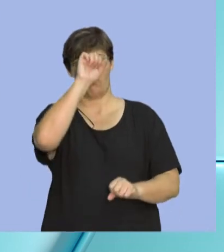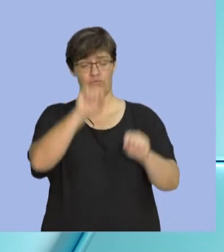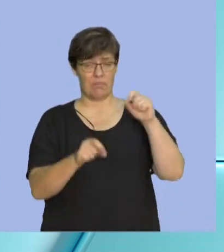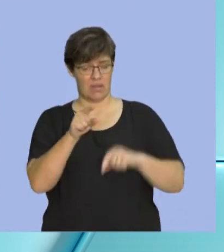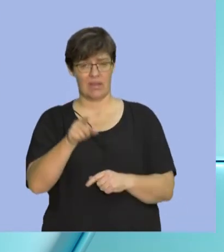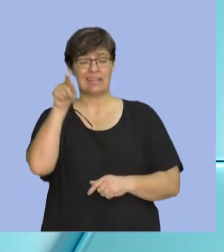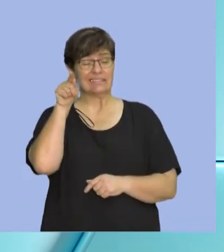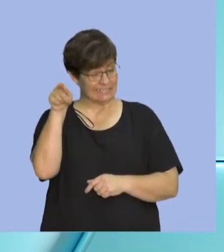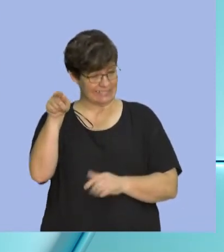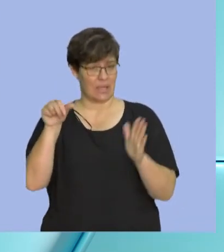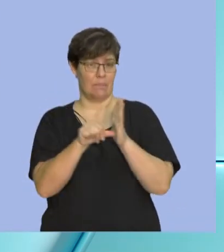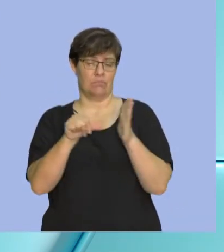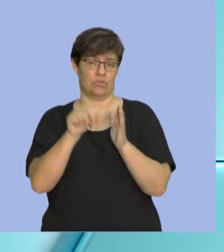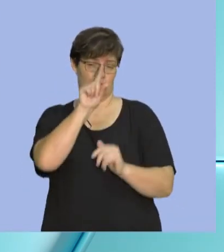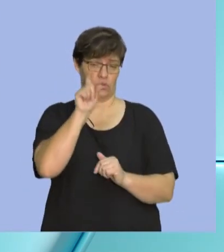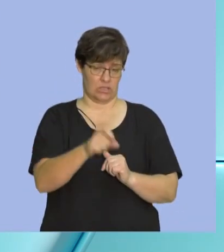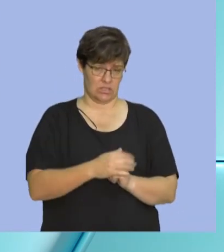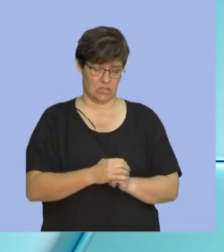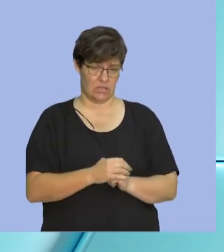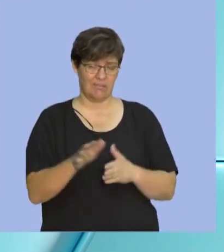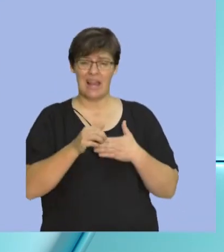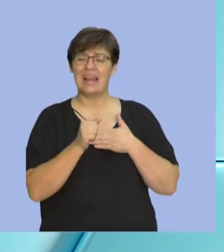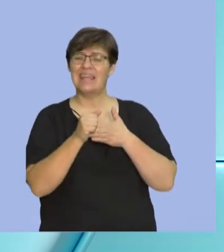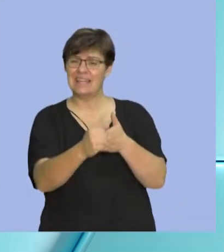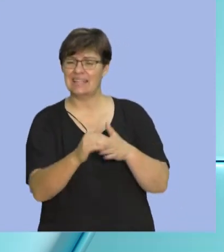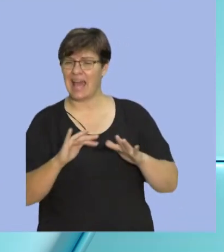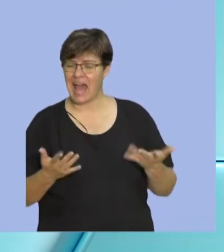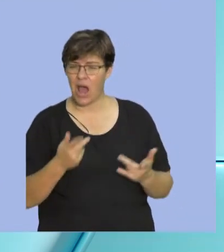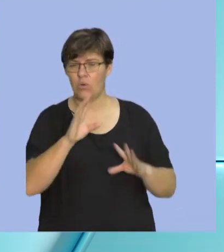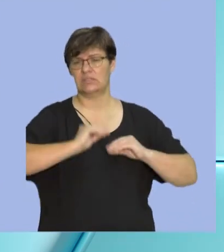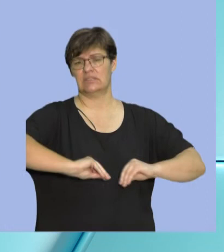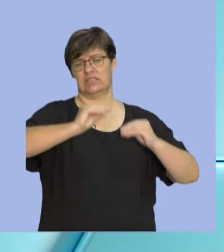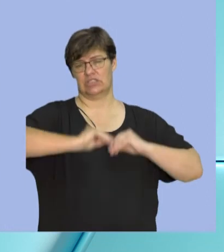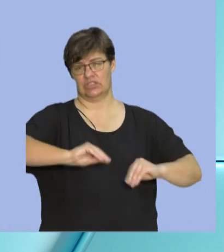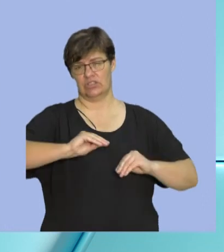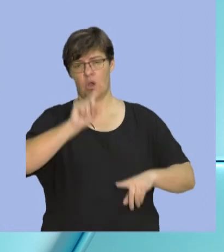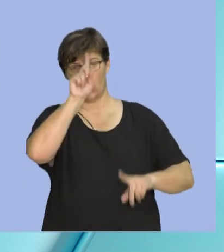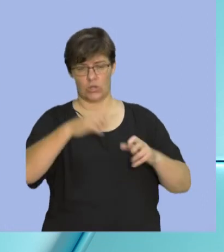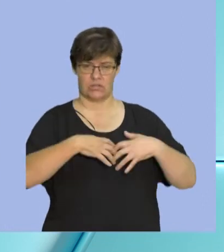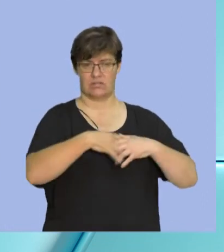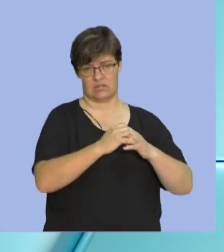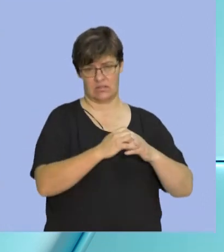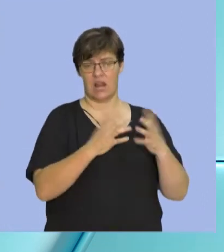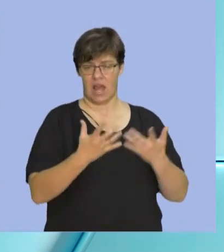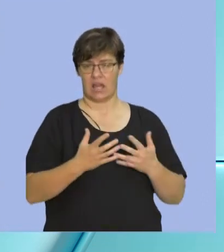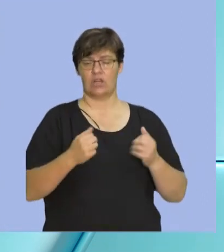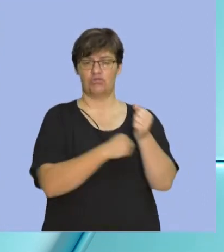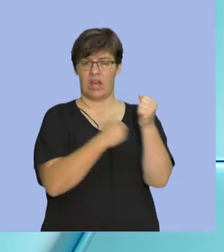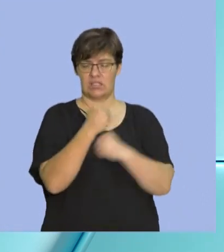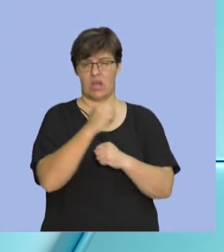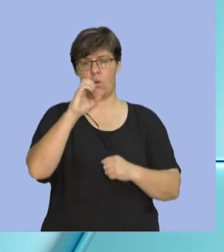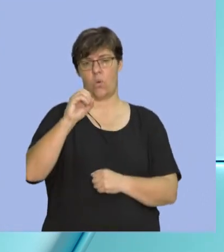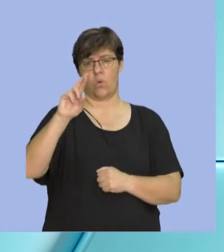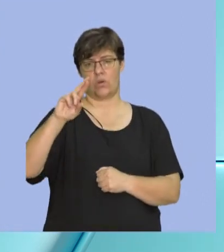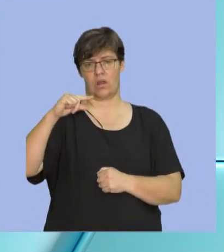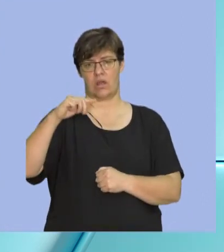important question that kind of leads to the way teachers often question the structure of an organelle. So for each organelle, you should